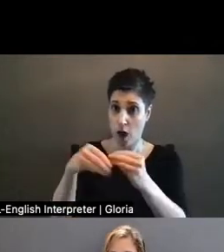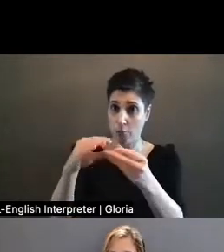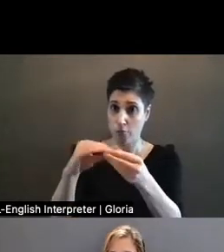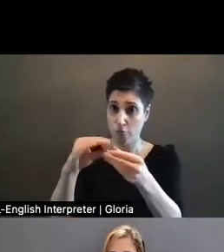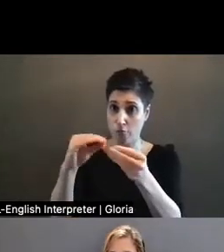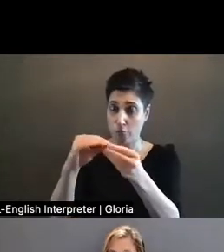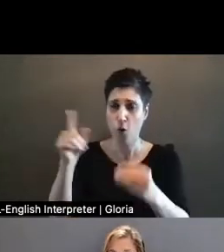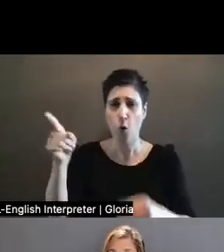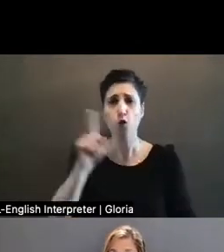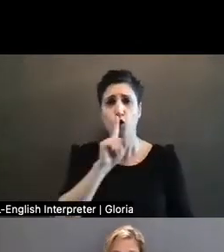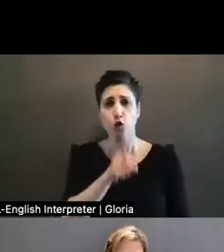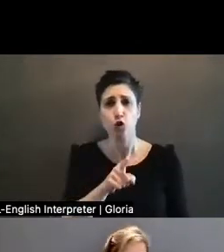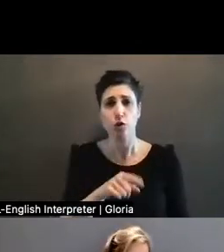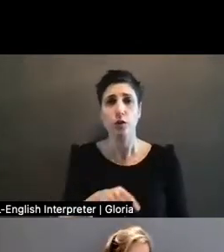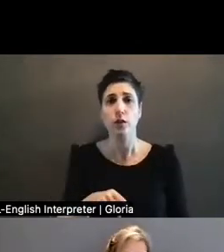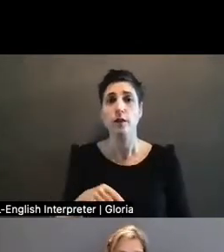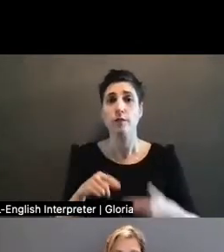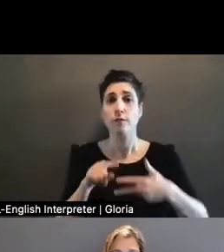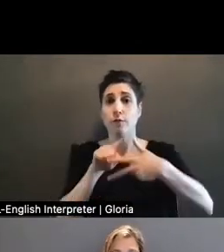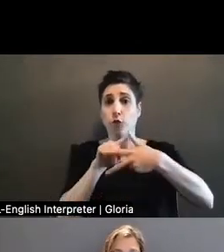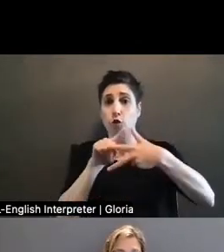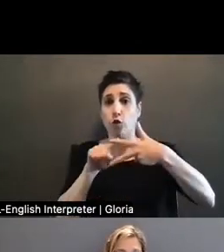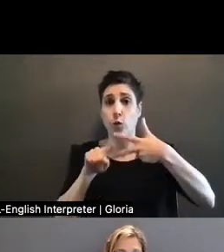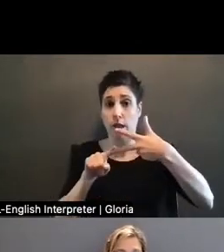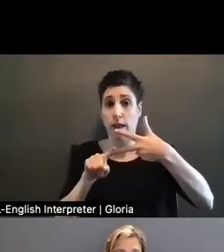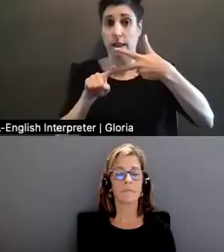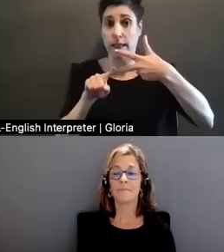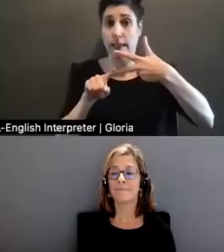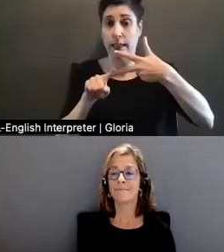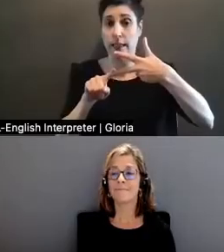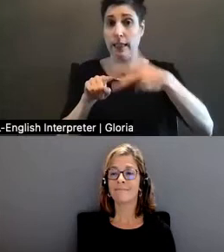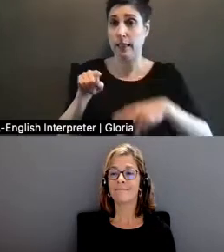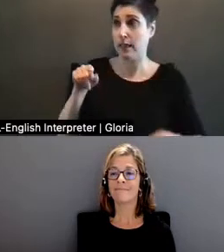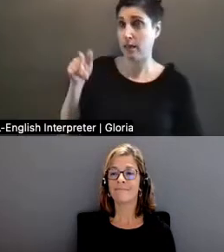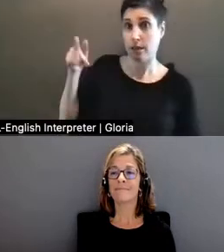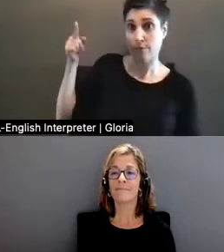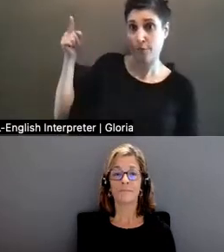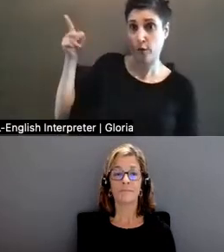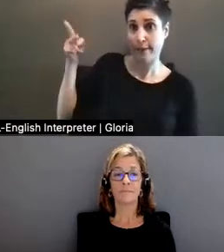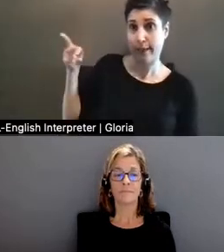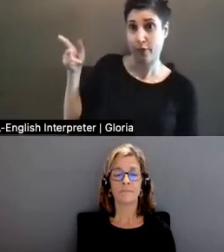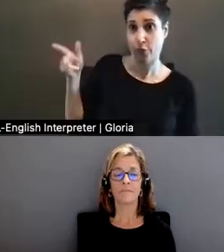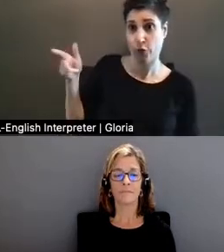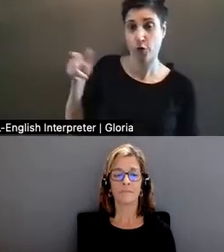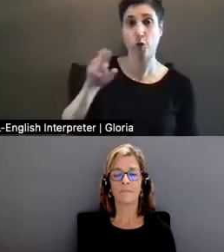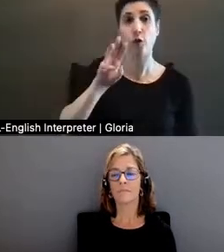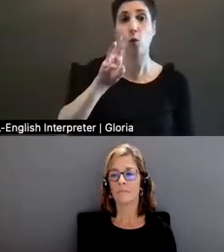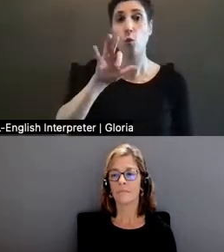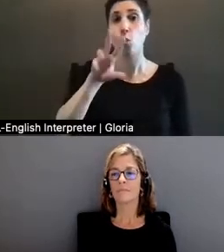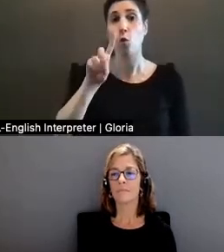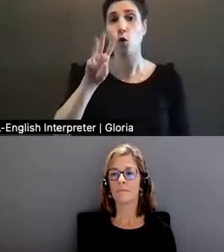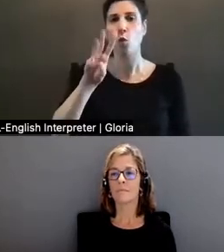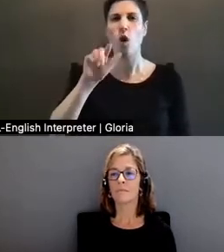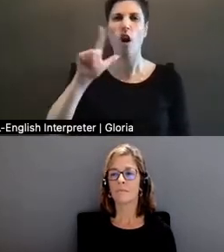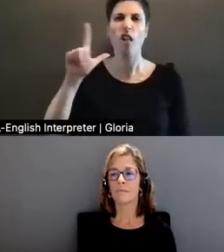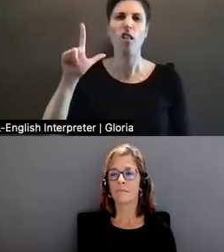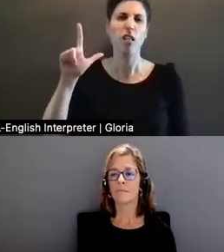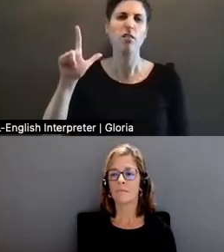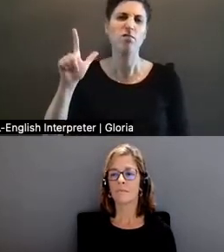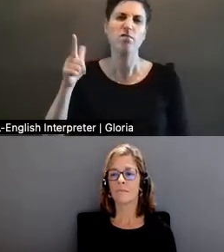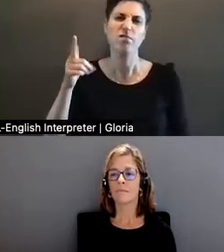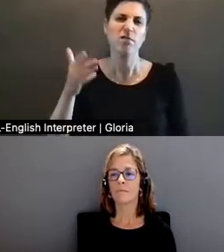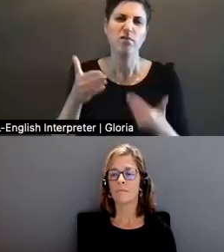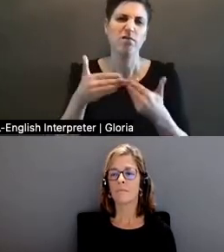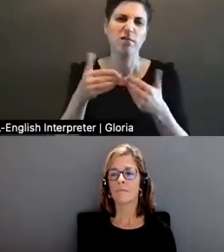Sure. So the first 3 are just resources that you can use on your own. WordWall is pretty self-explanatory. It can seem